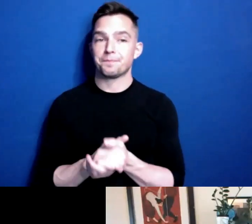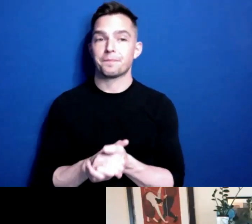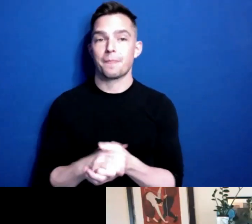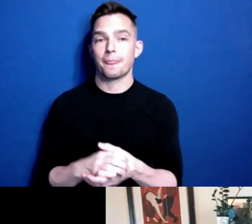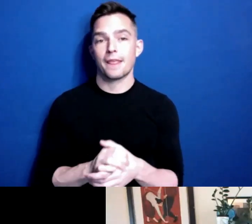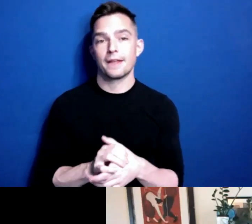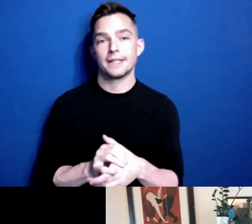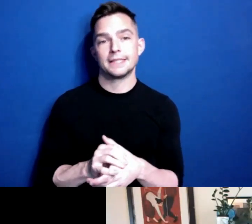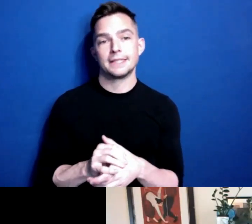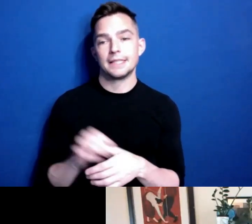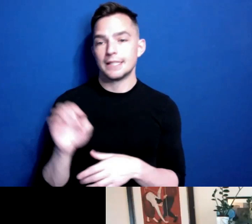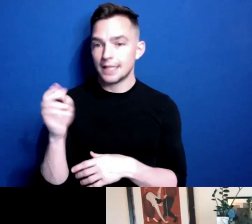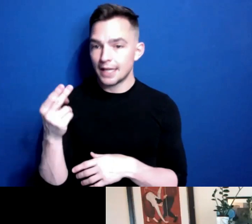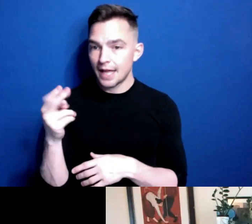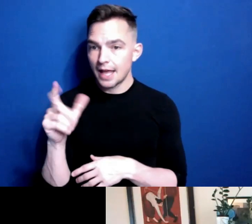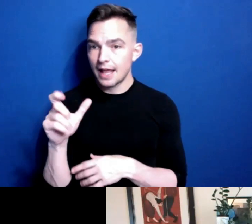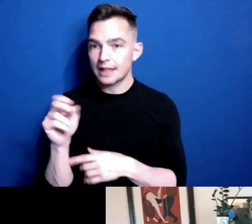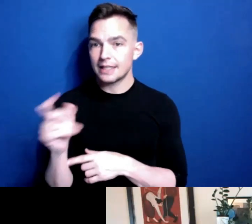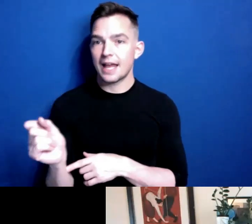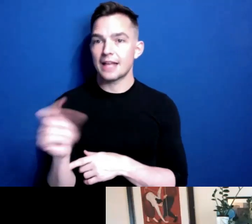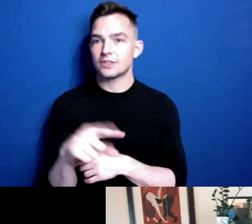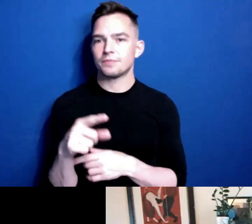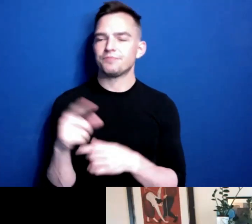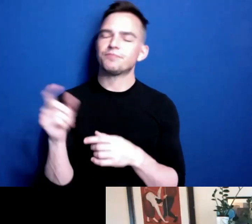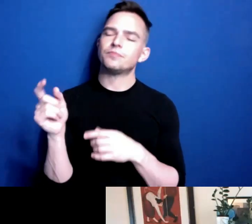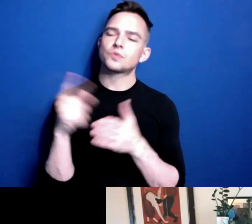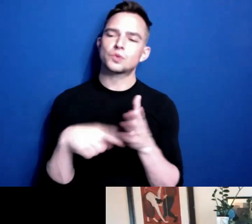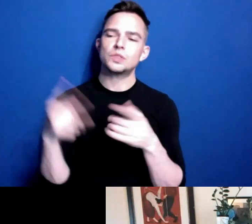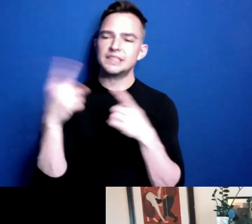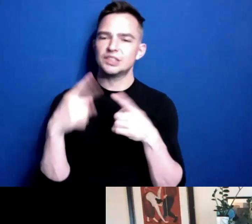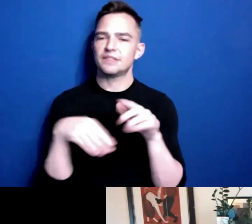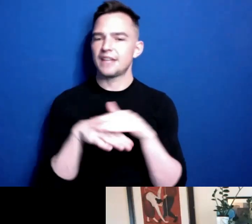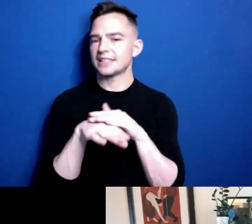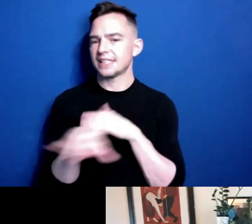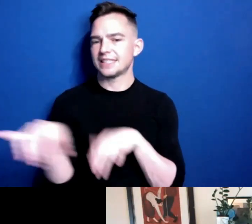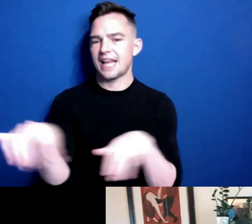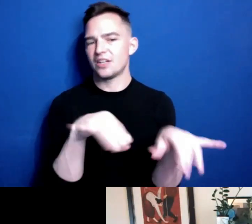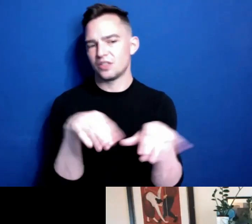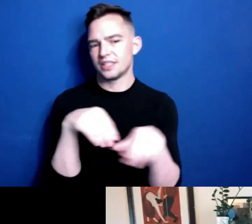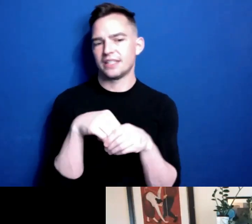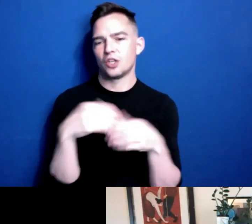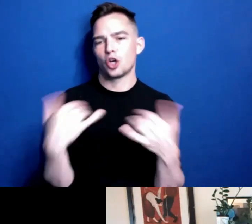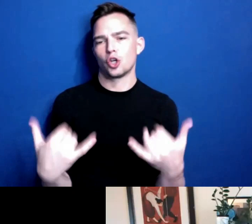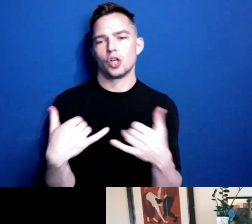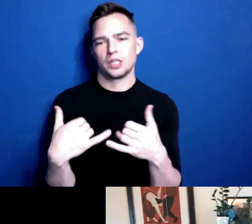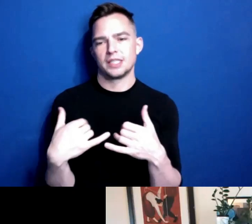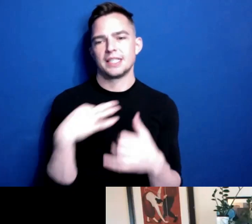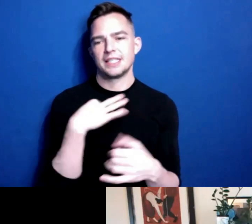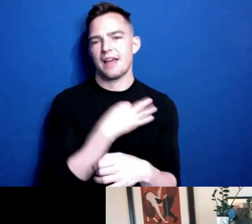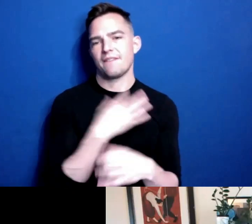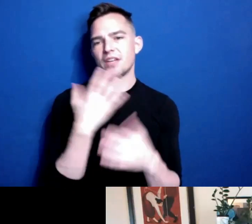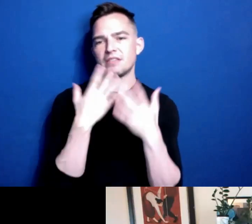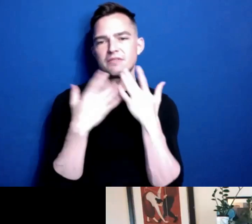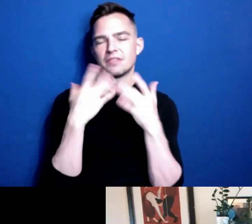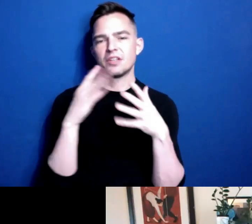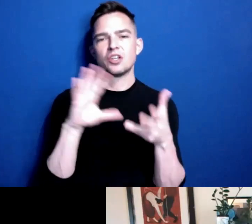Helen asked this question: what are the considerations of the access standards in the current staffing crisis? That was Helen from